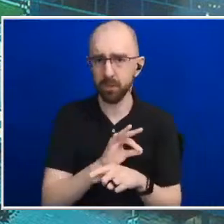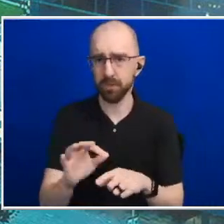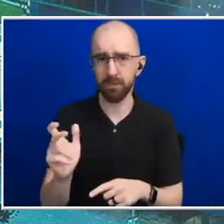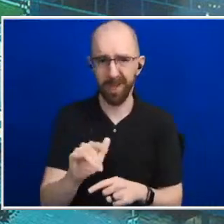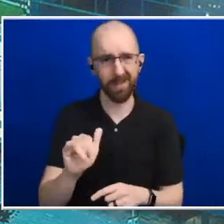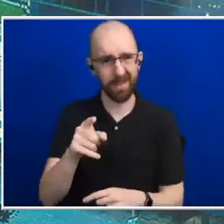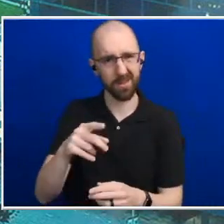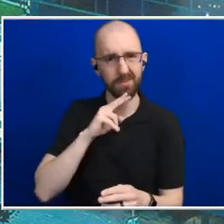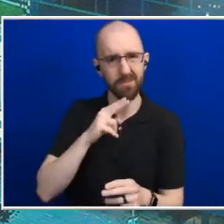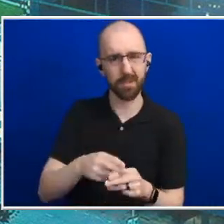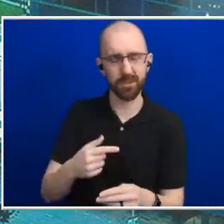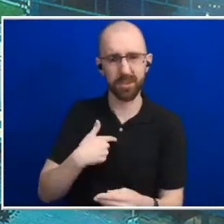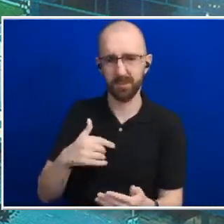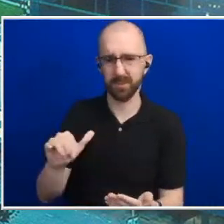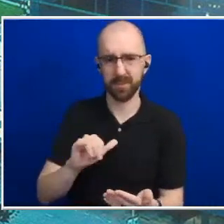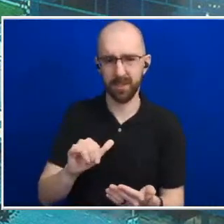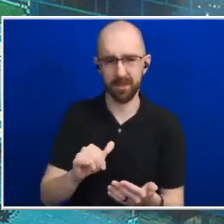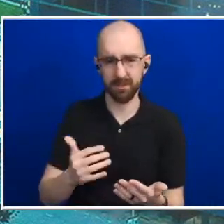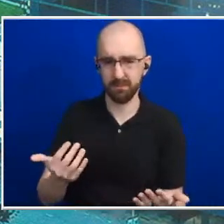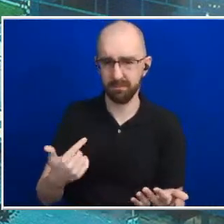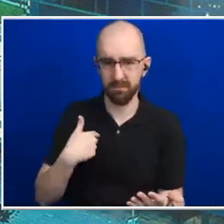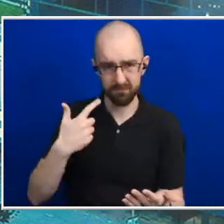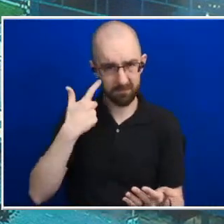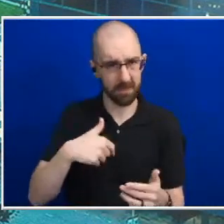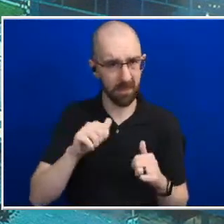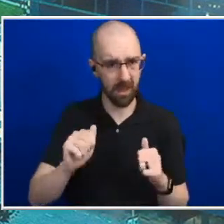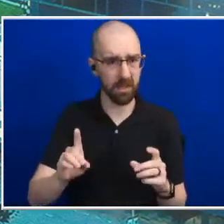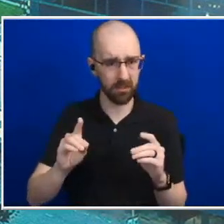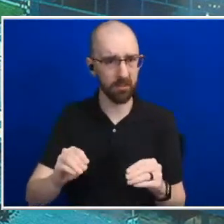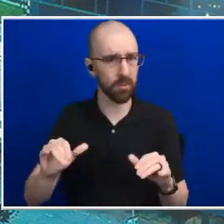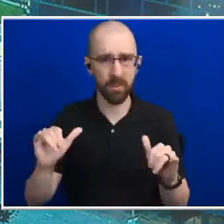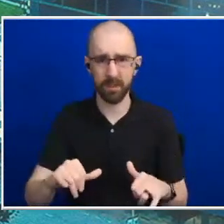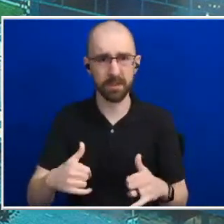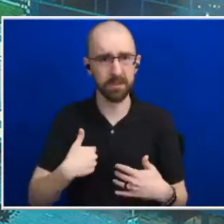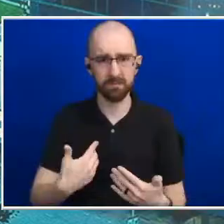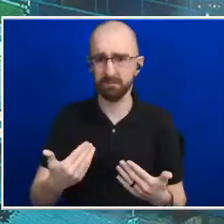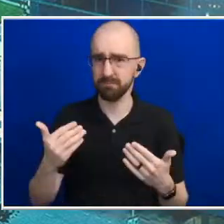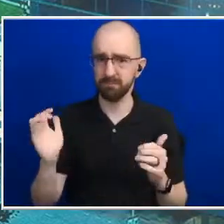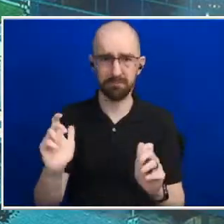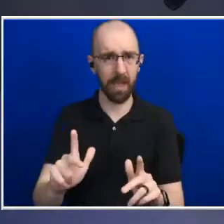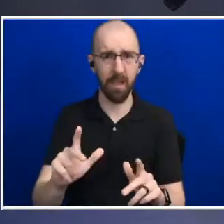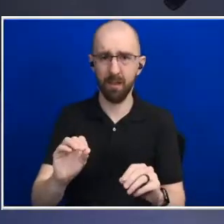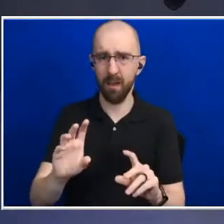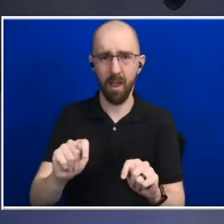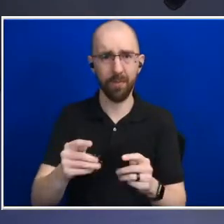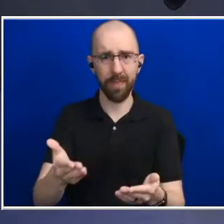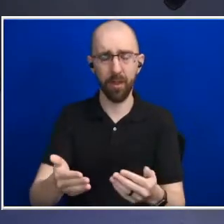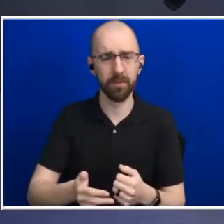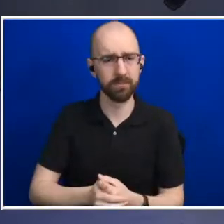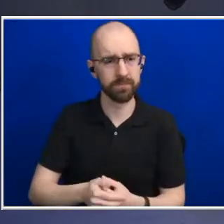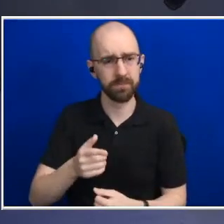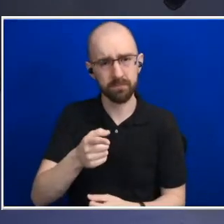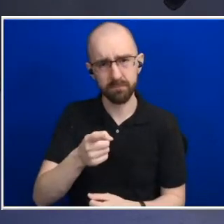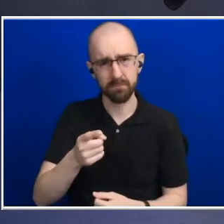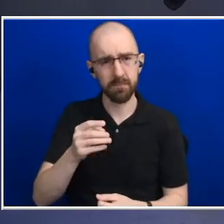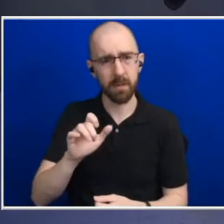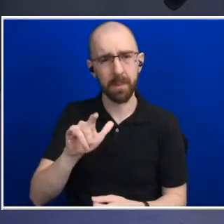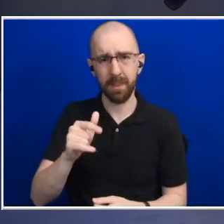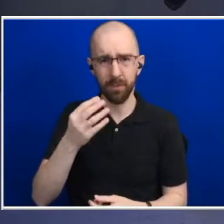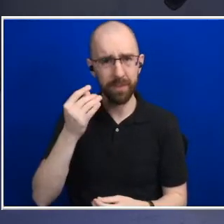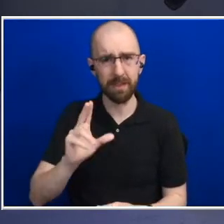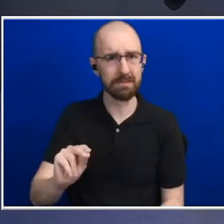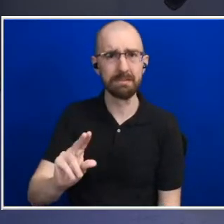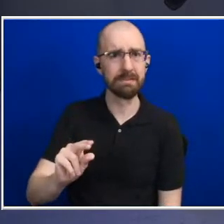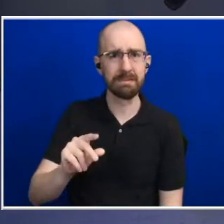like, I think I can do this. Like, I think I can get right back out there. So. Emily, were you thinking, no, we've got to get you